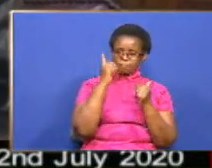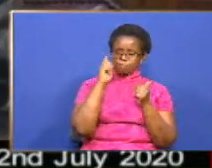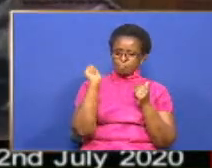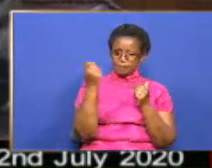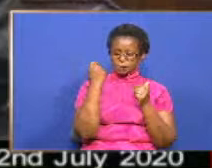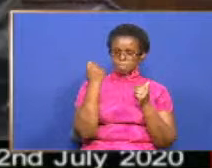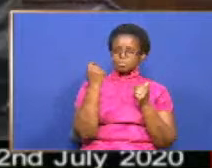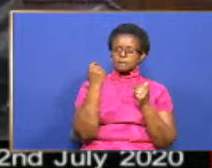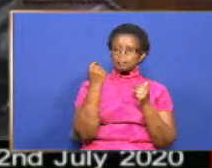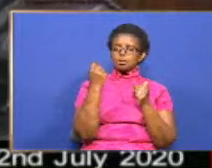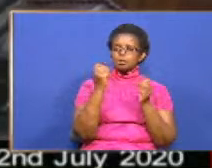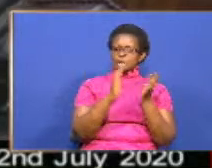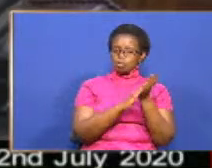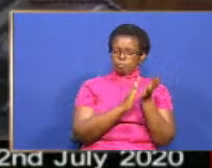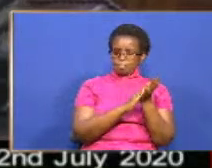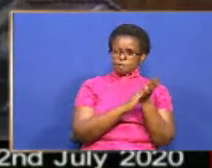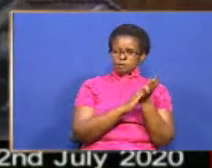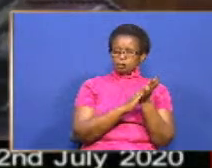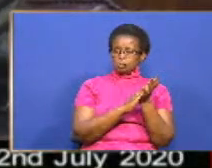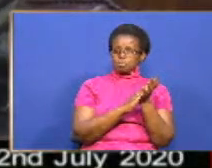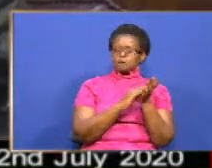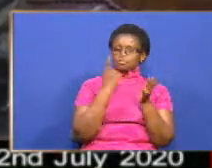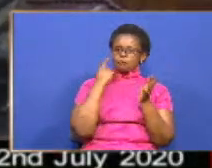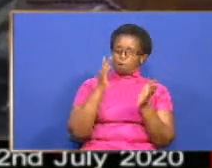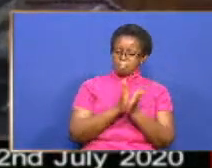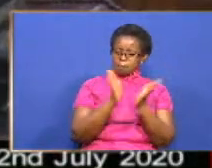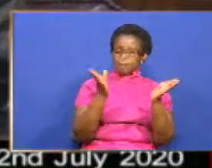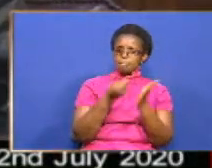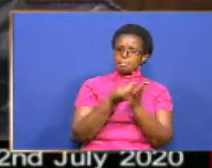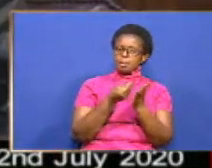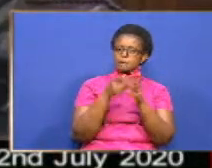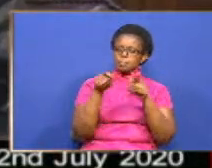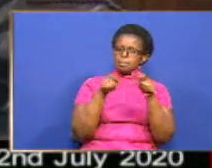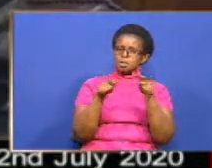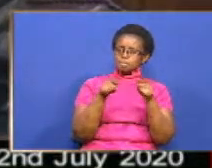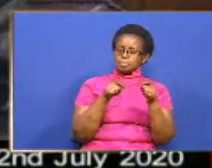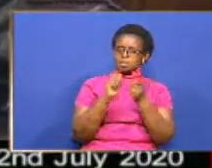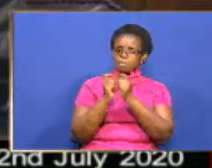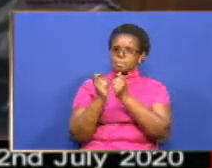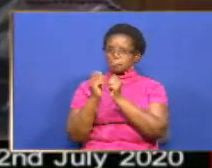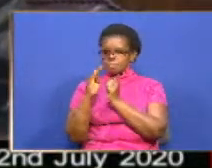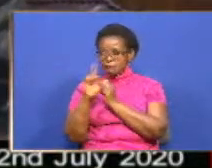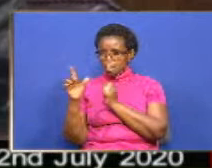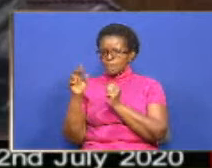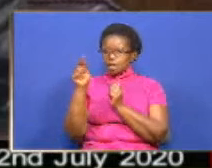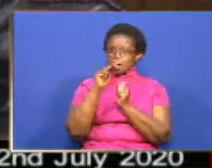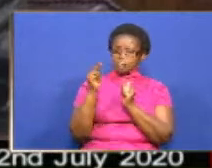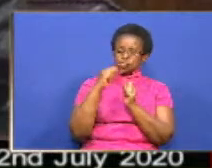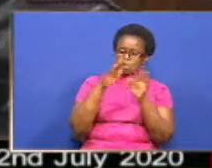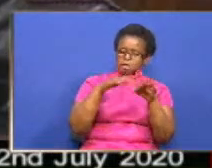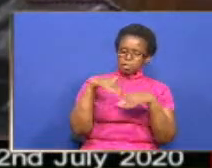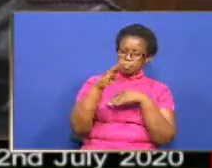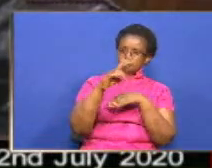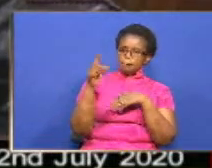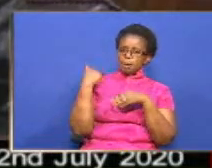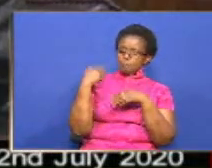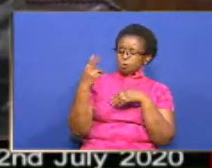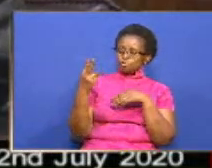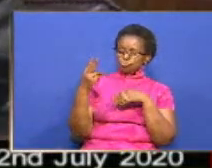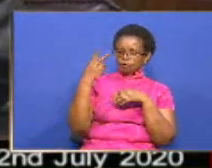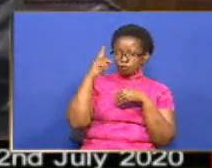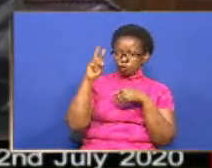President's recommendation to the Public Finance Management Amendment Bill, National Assembly Bill number 2 of